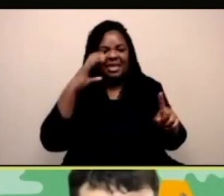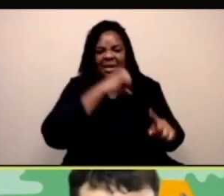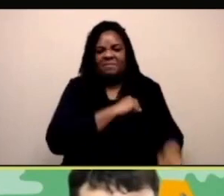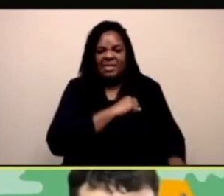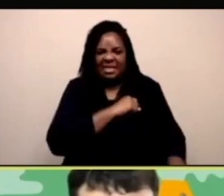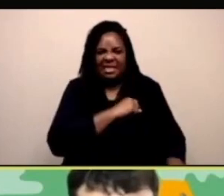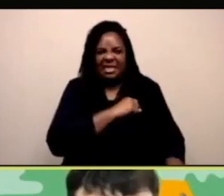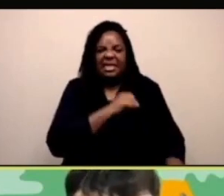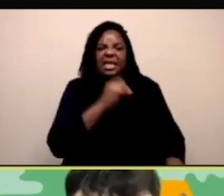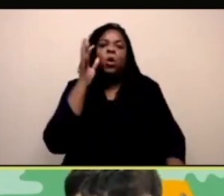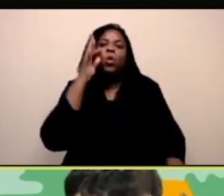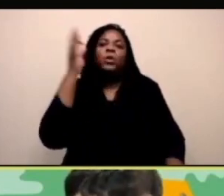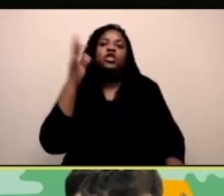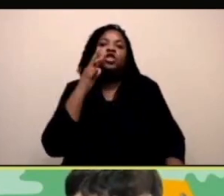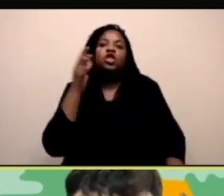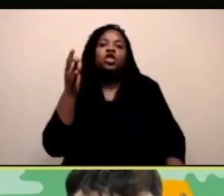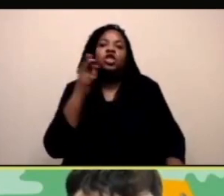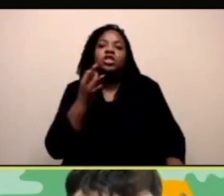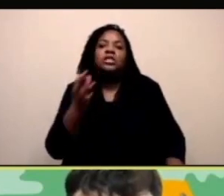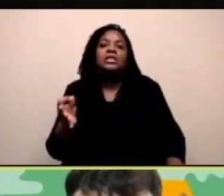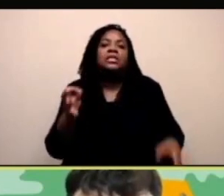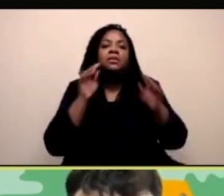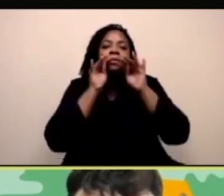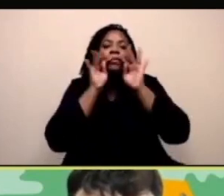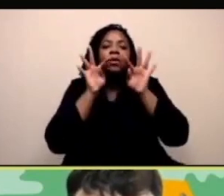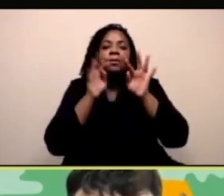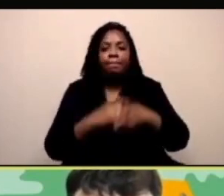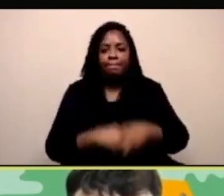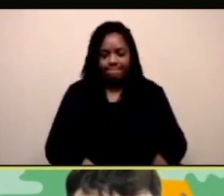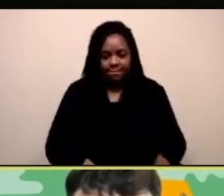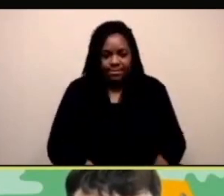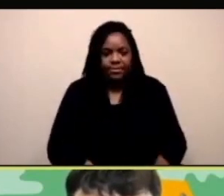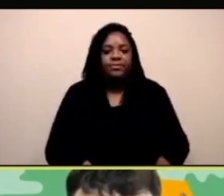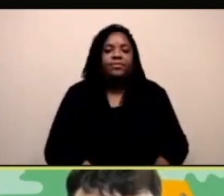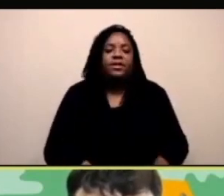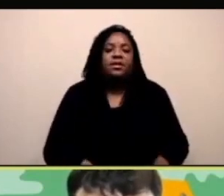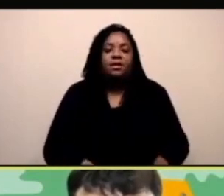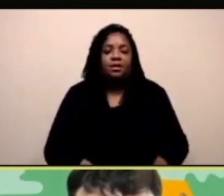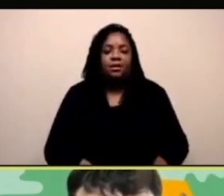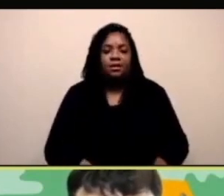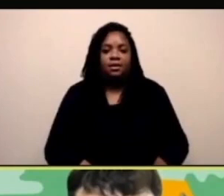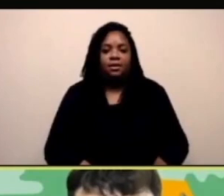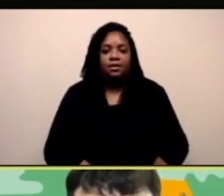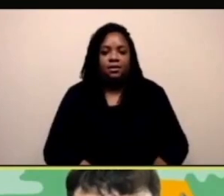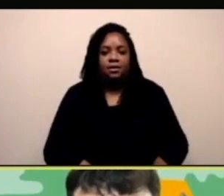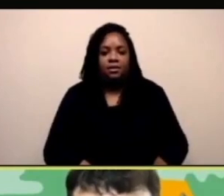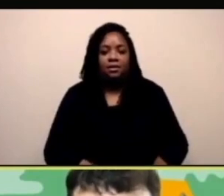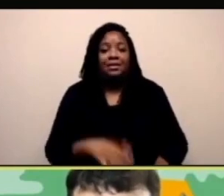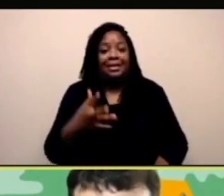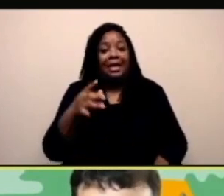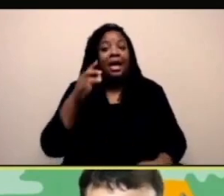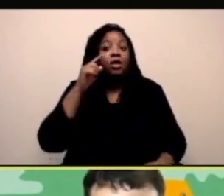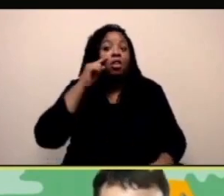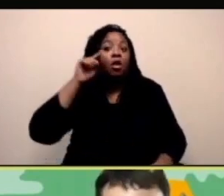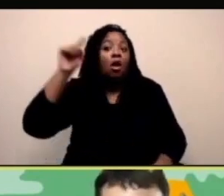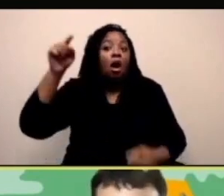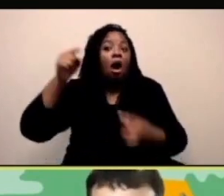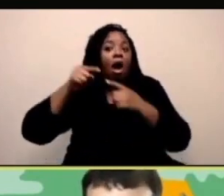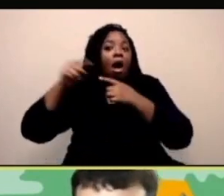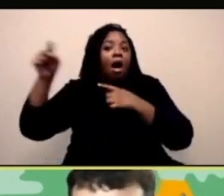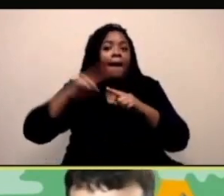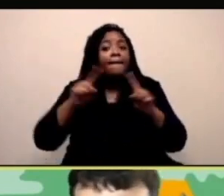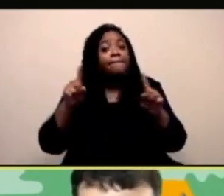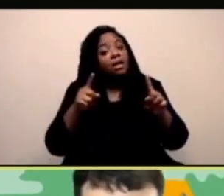some whiskers. So let's try that. All right, I'm just going to draw some whiskers. Those are kind of long, but they're